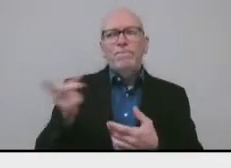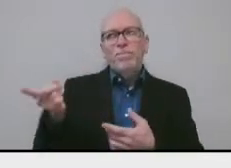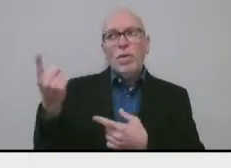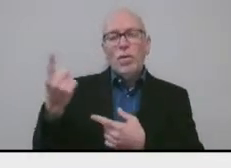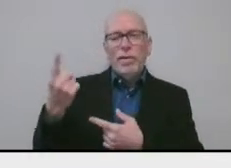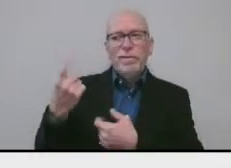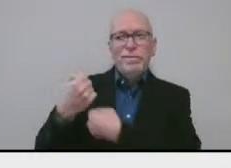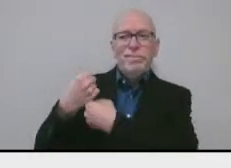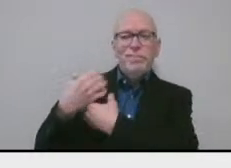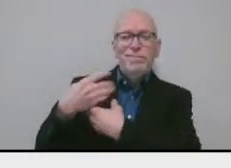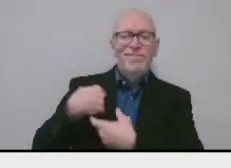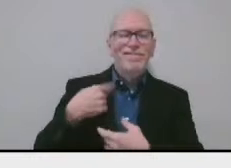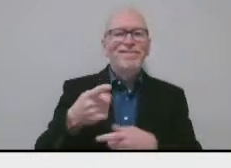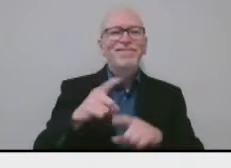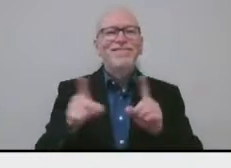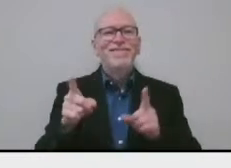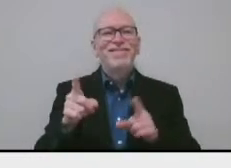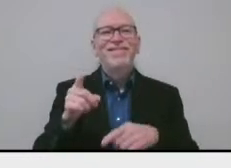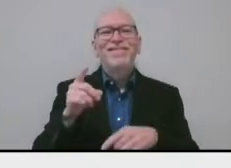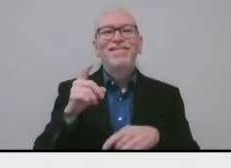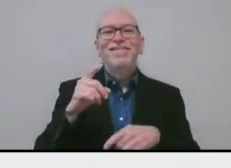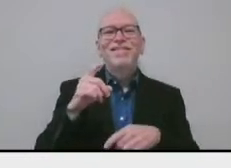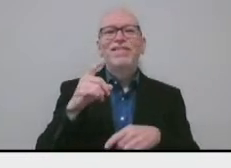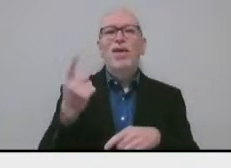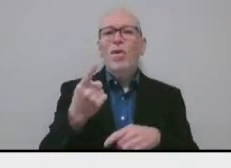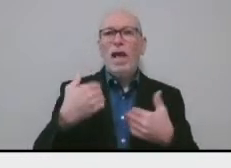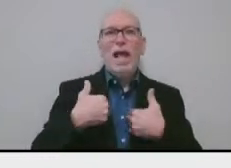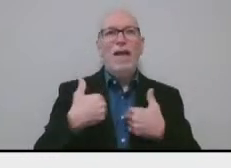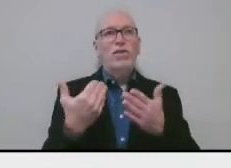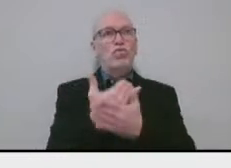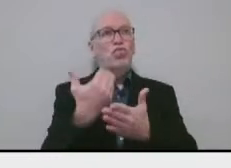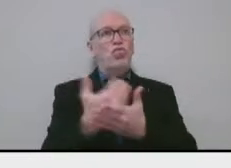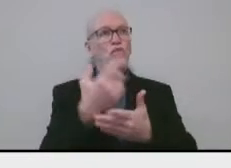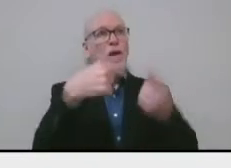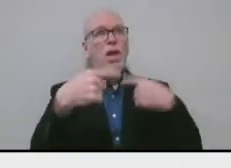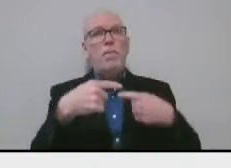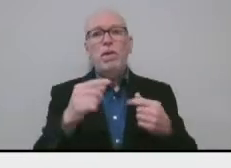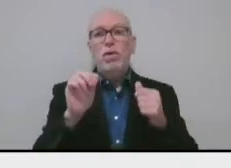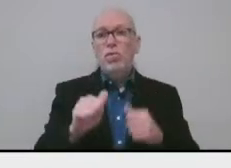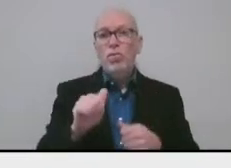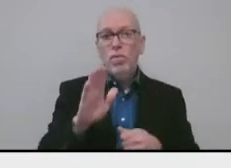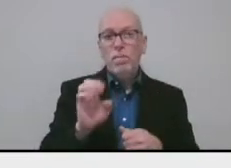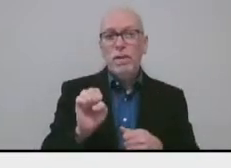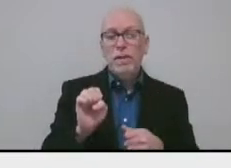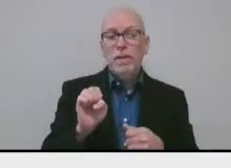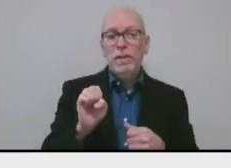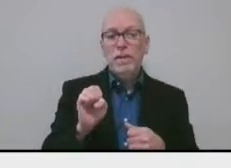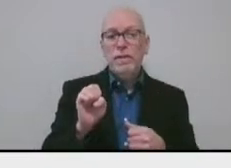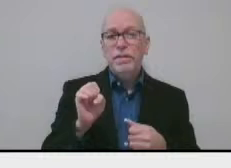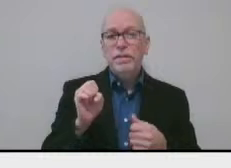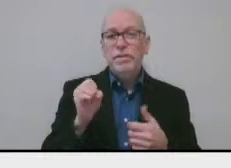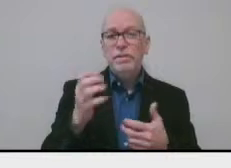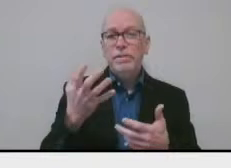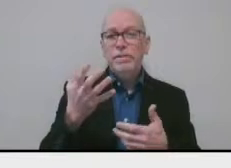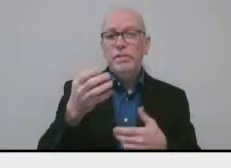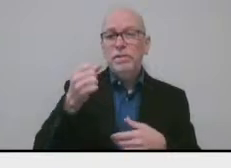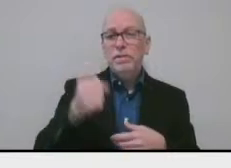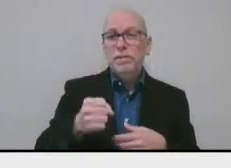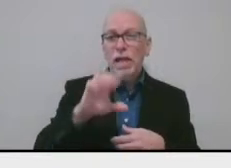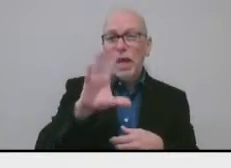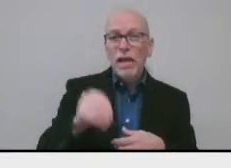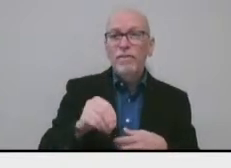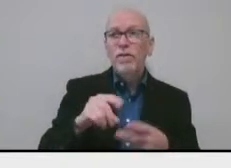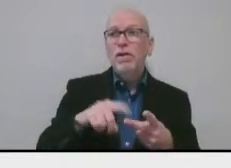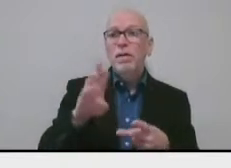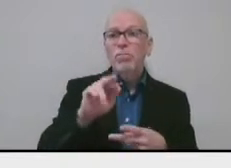always something new coming our way, and it could be these 3 different variants from South Africa, Brazil, and